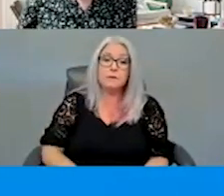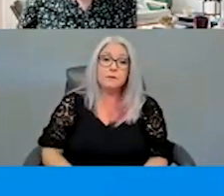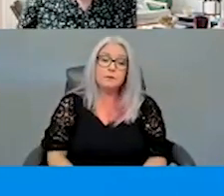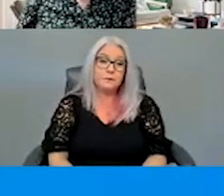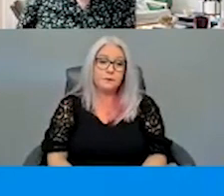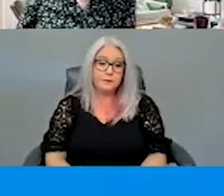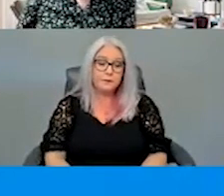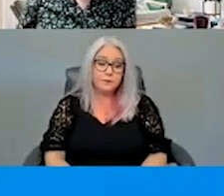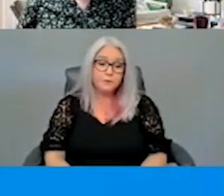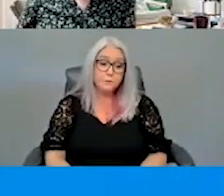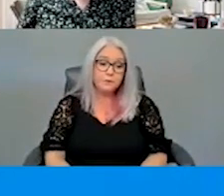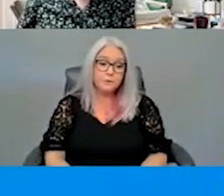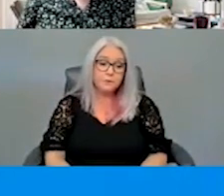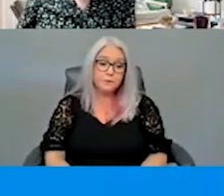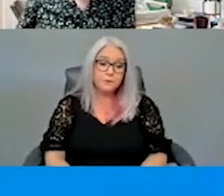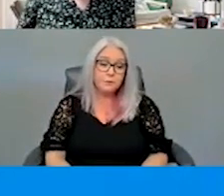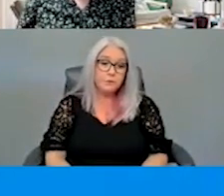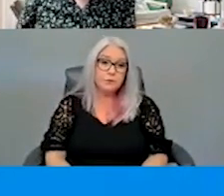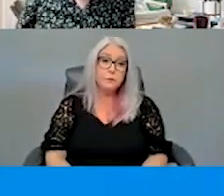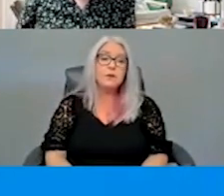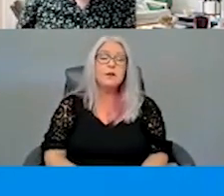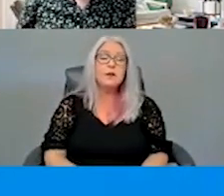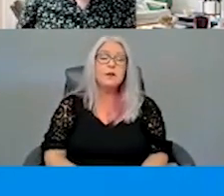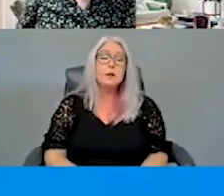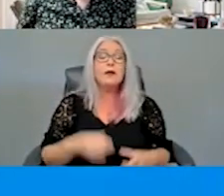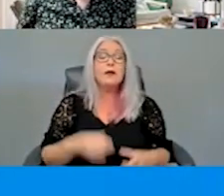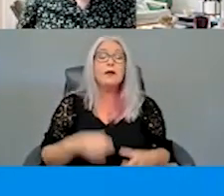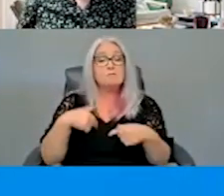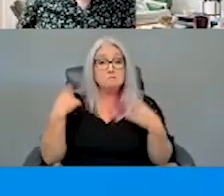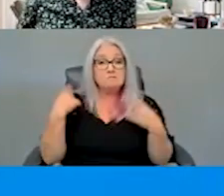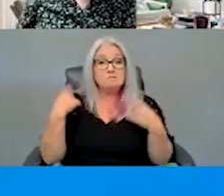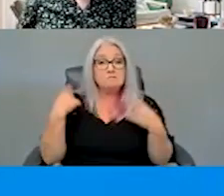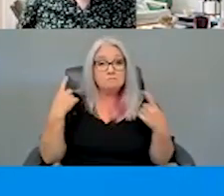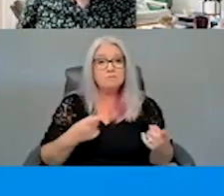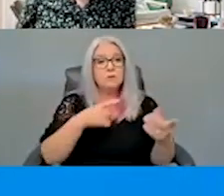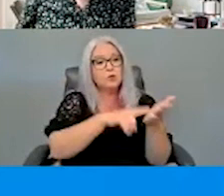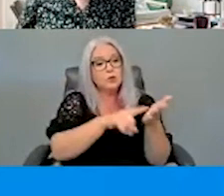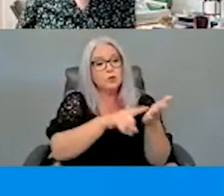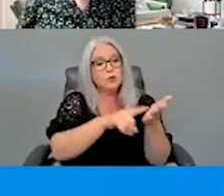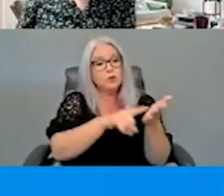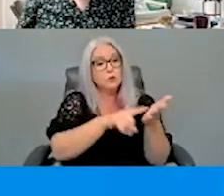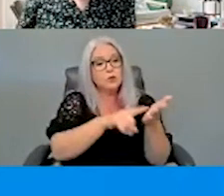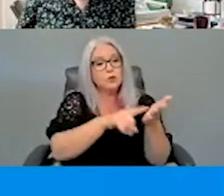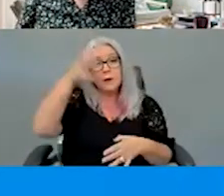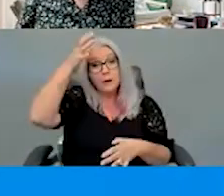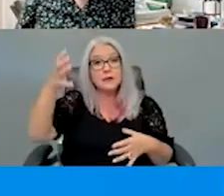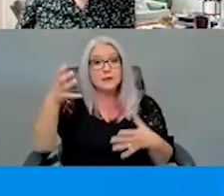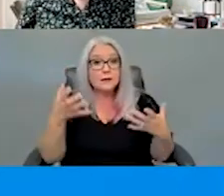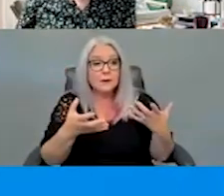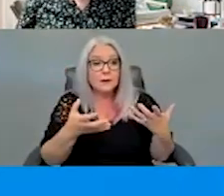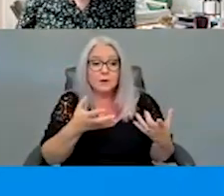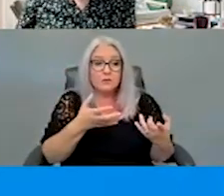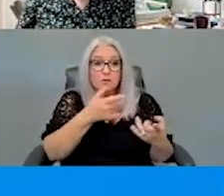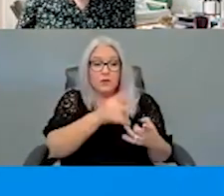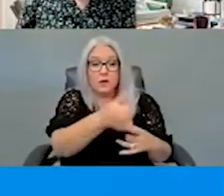and trying to better support parents with disabilities is often identifying who parents with disabilities are, not